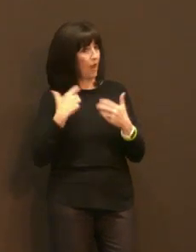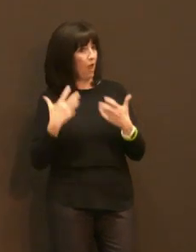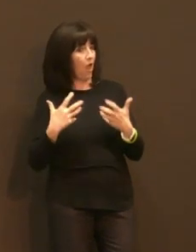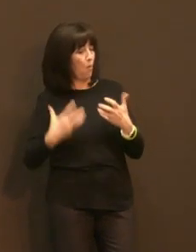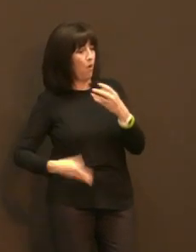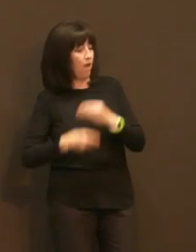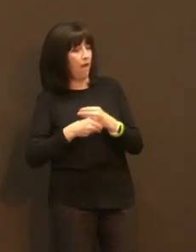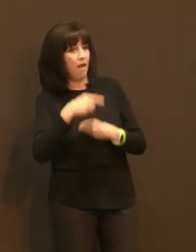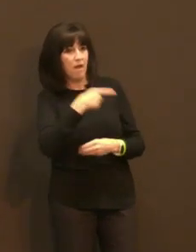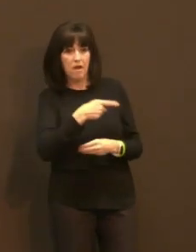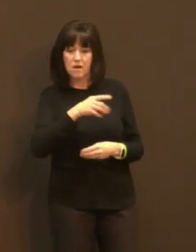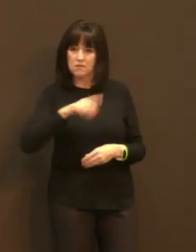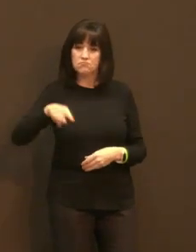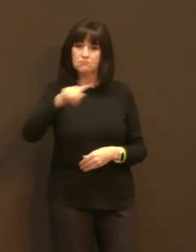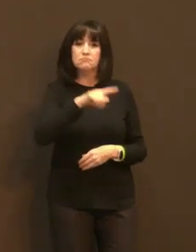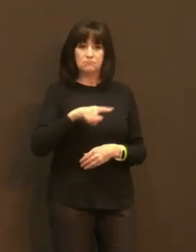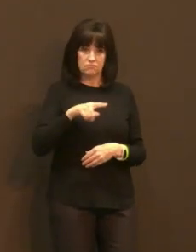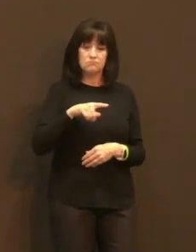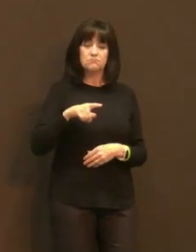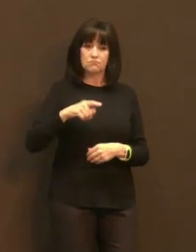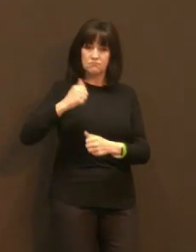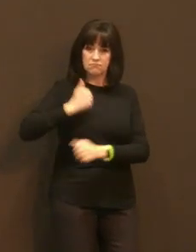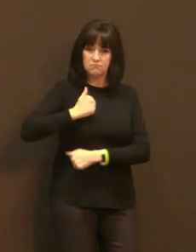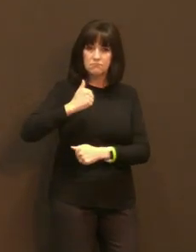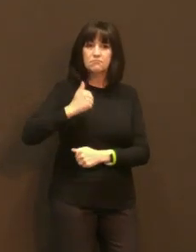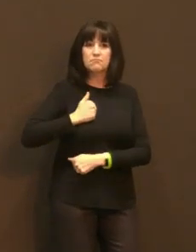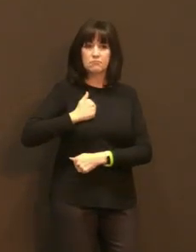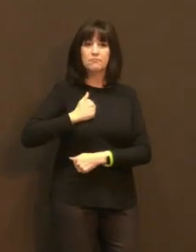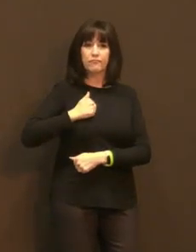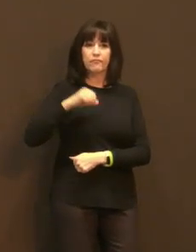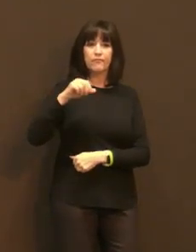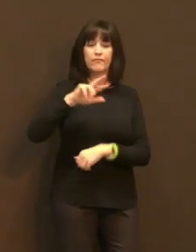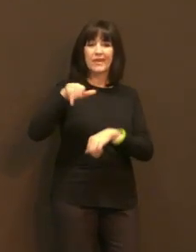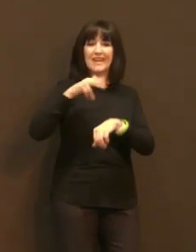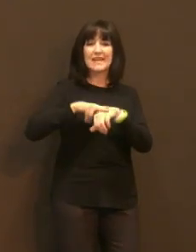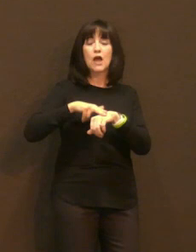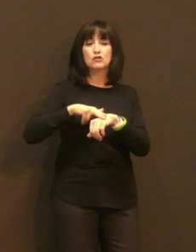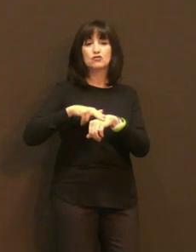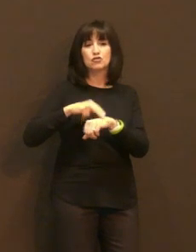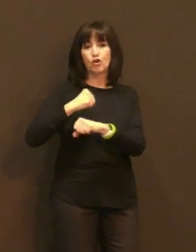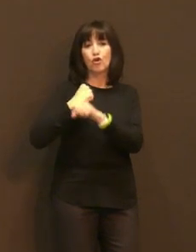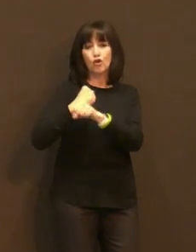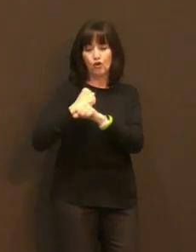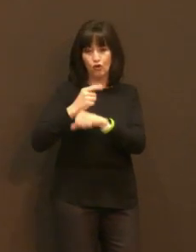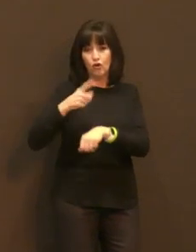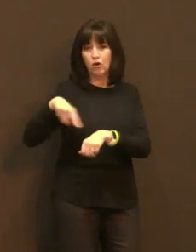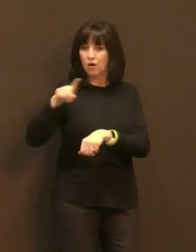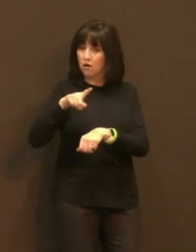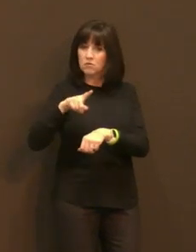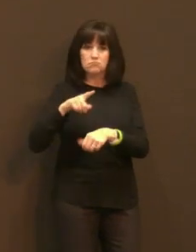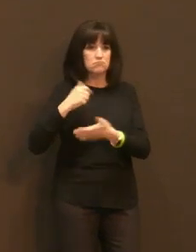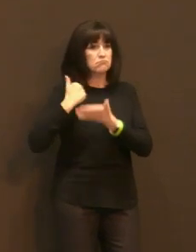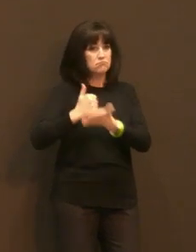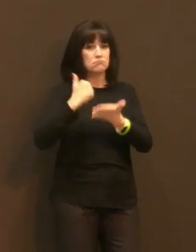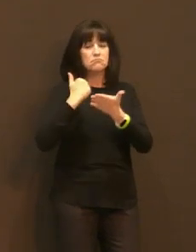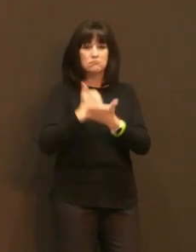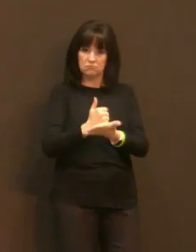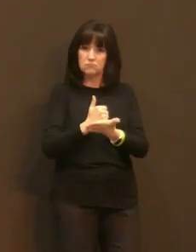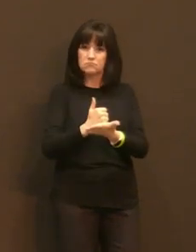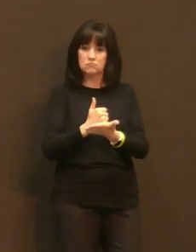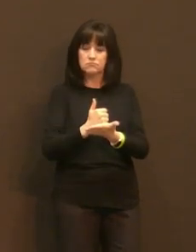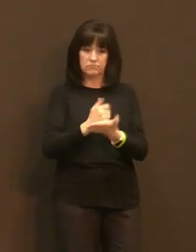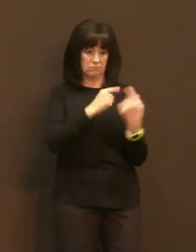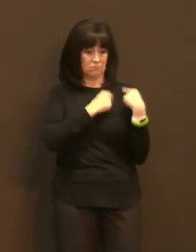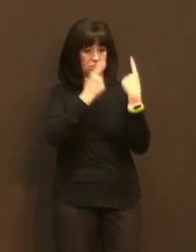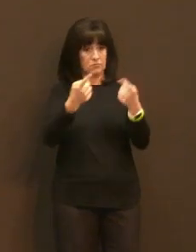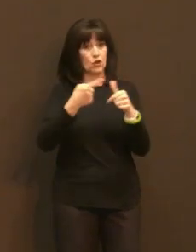great job. General Mike Berry's troops there. So we're in this together, as we've been saying from the beginning. Our